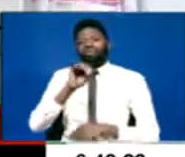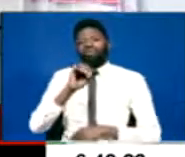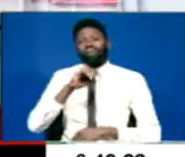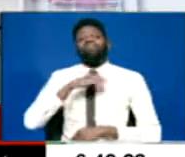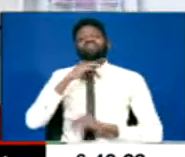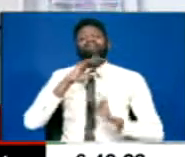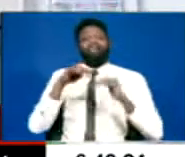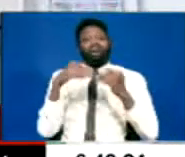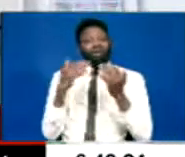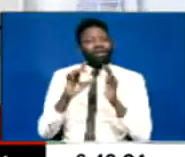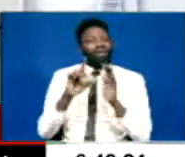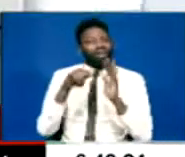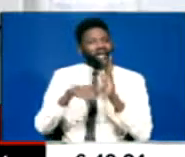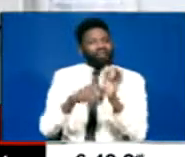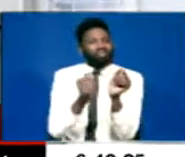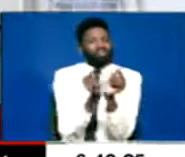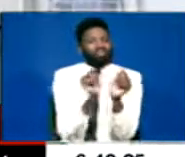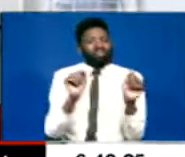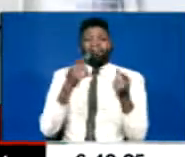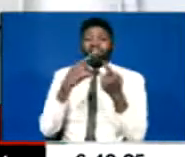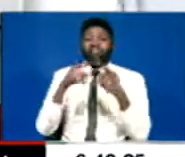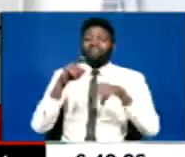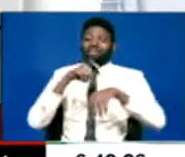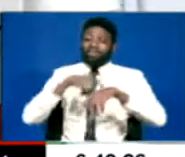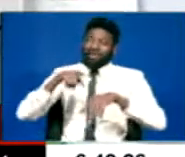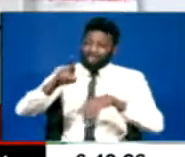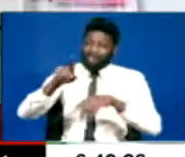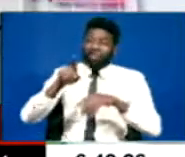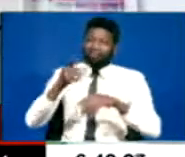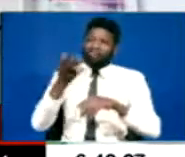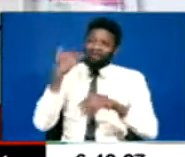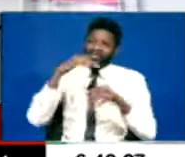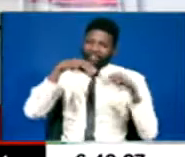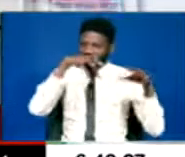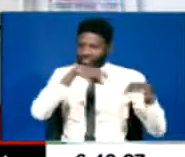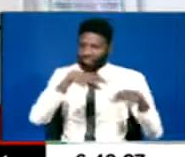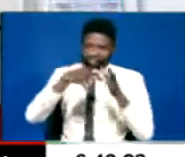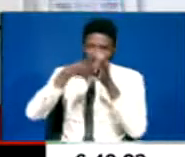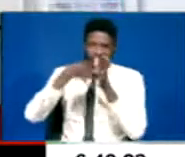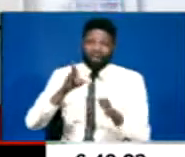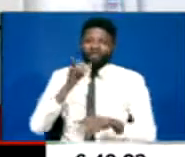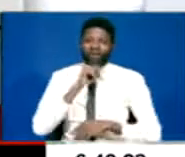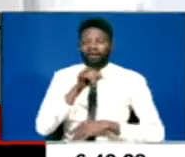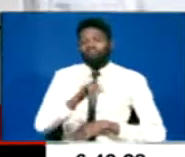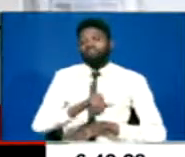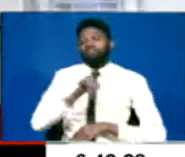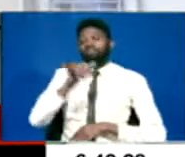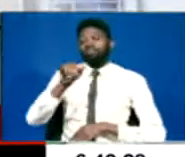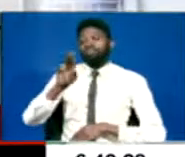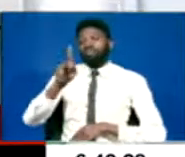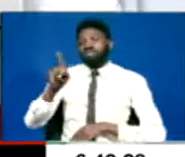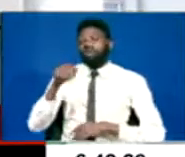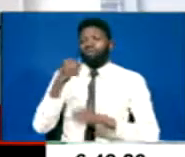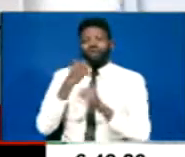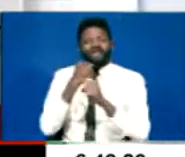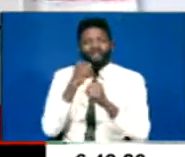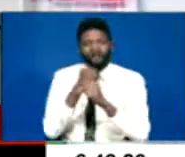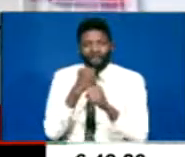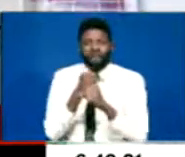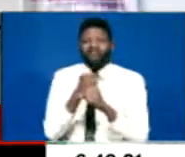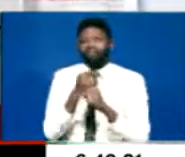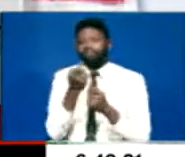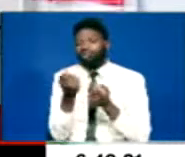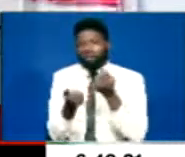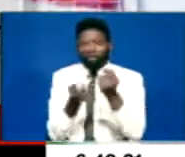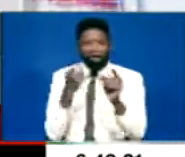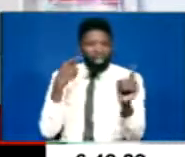released, but after suffering torture, he fled to the United Kingdom, where he lived in exile doing odd jobs to pay fees for his law degree